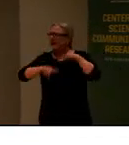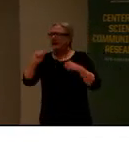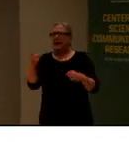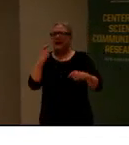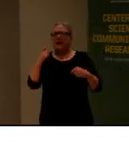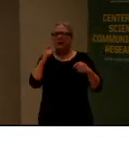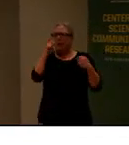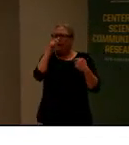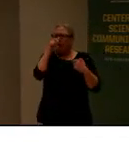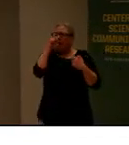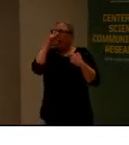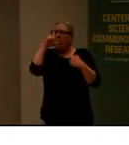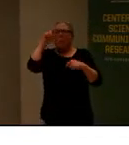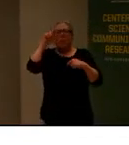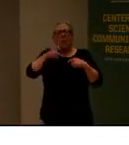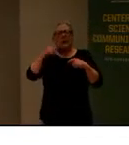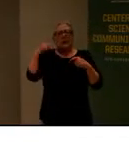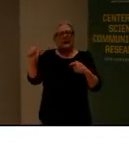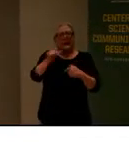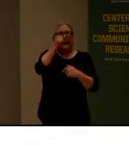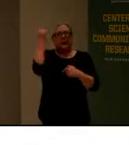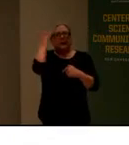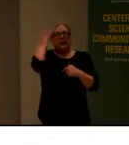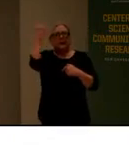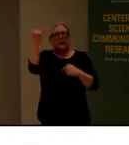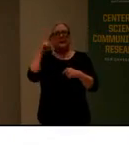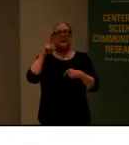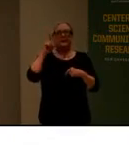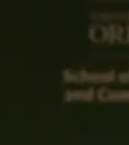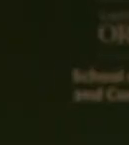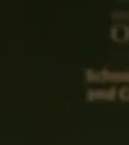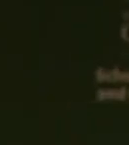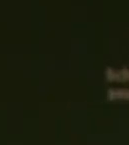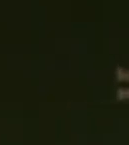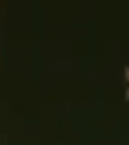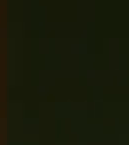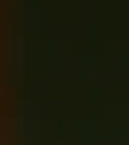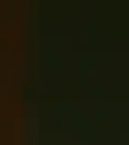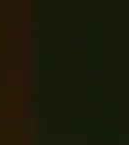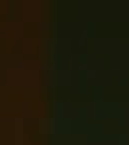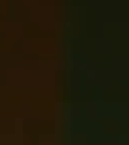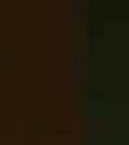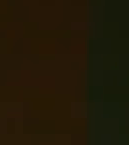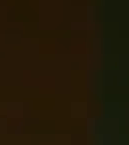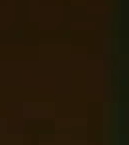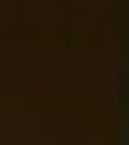band-aids on a bullet wound. So instead, I needed to be thinking about